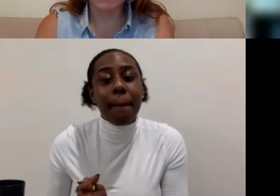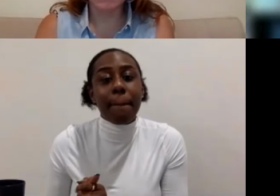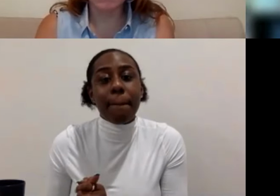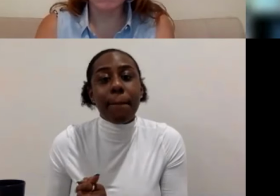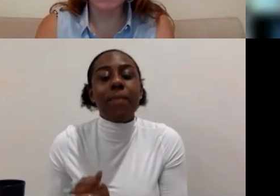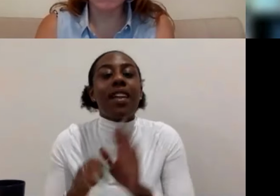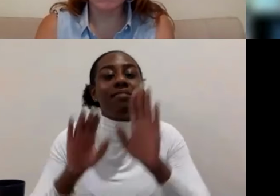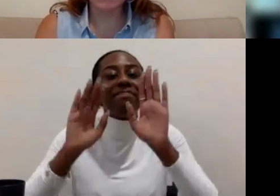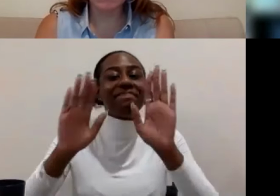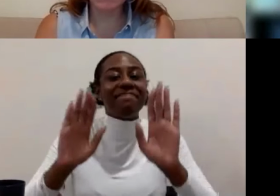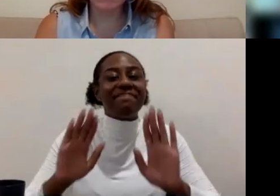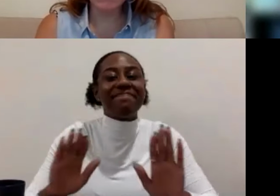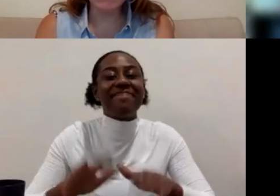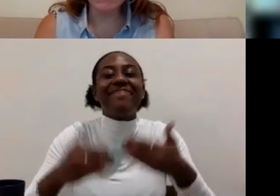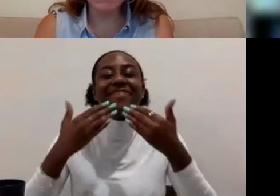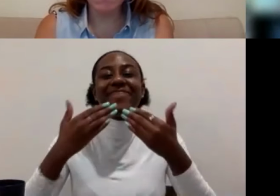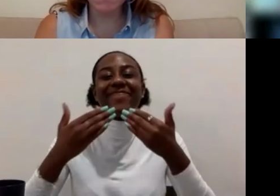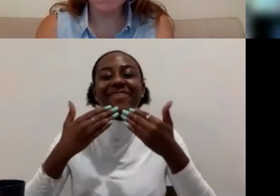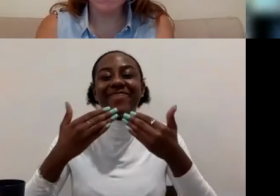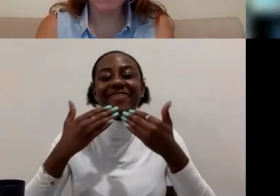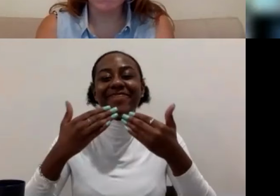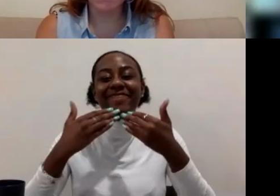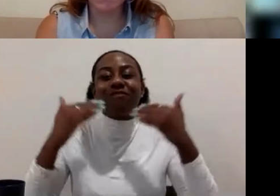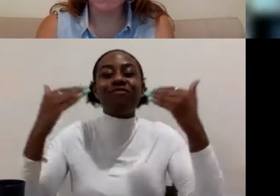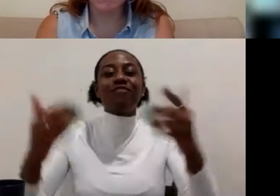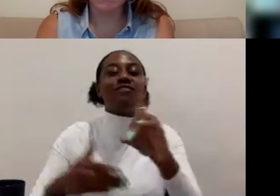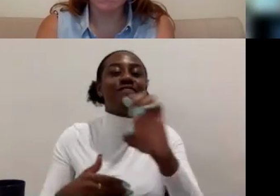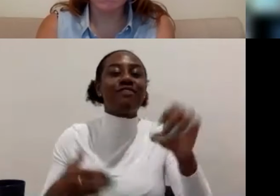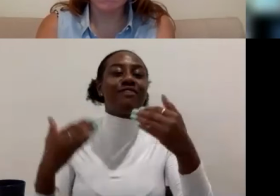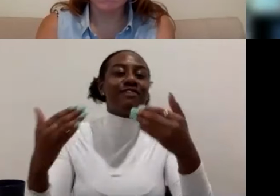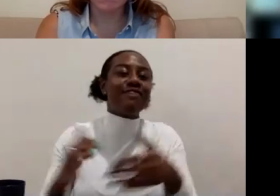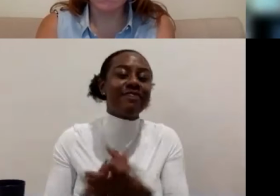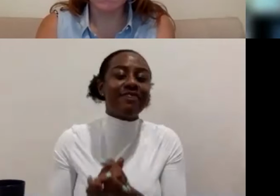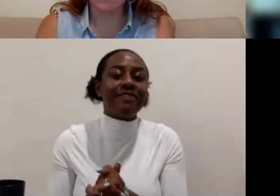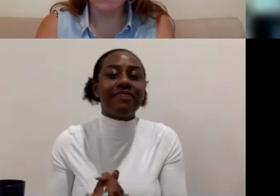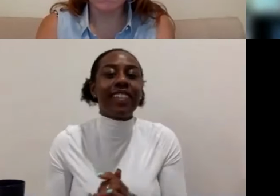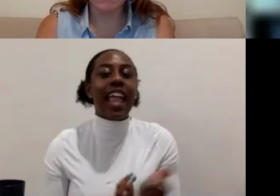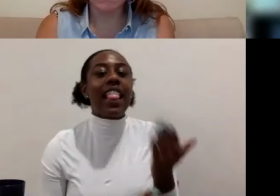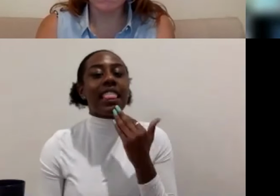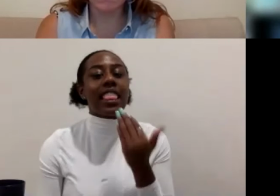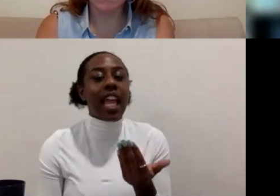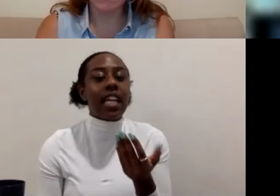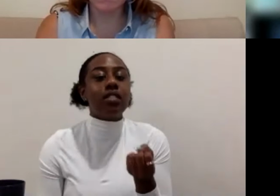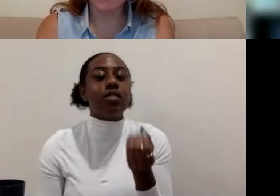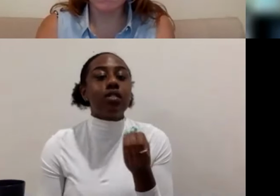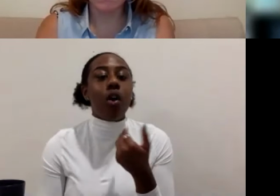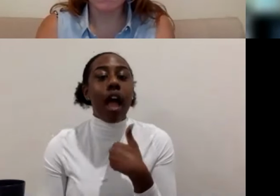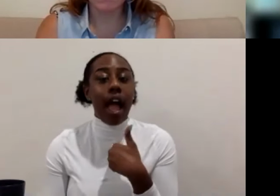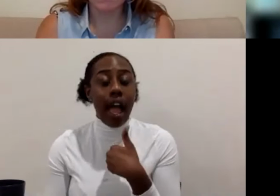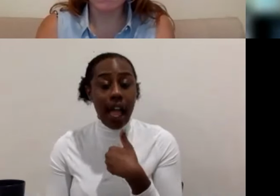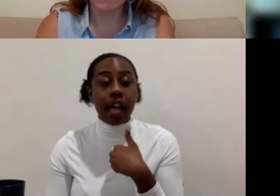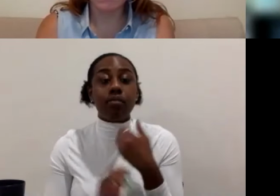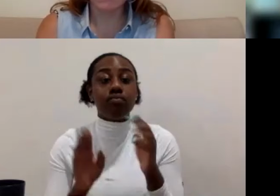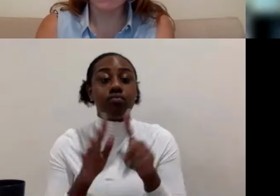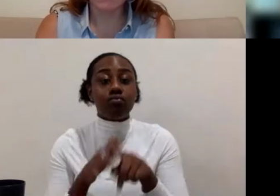Awesome. Thank you. Take it away, Dee. Okay, thanks. Okay, so I will be opening up the breakout